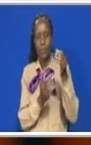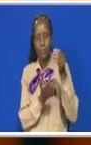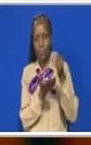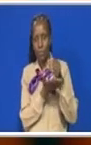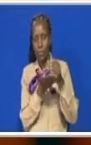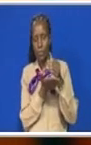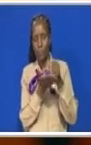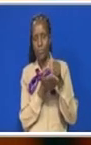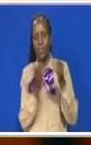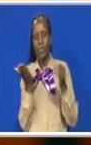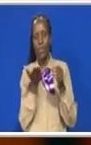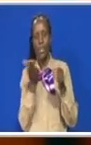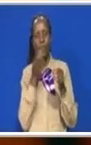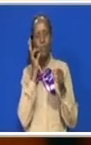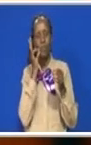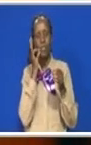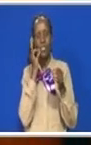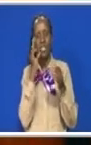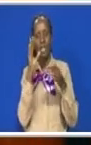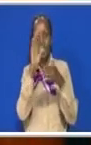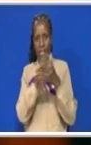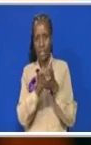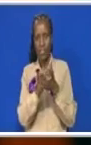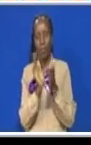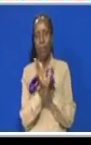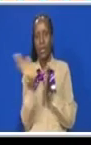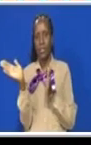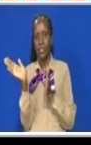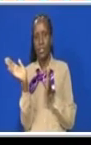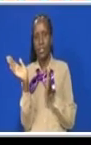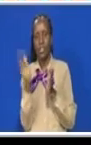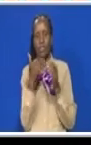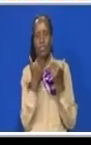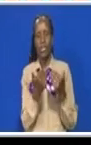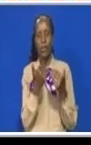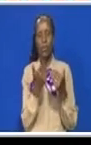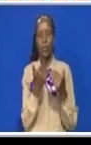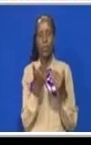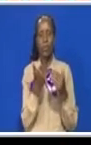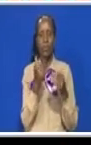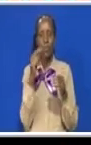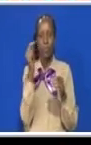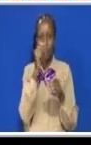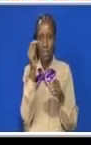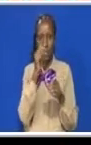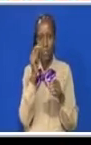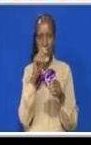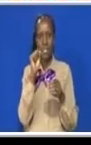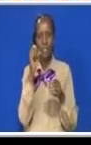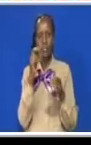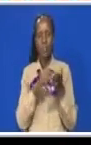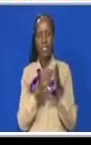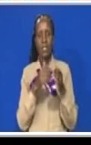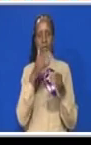to the branch. This is where we have the fruit stalk. So a transverse section means to cut